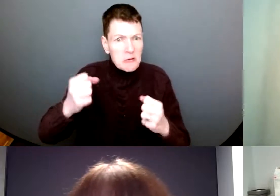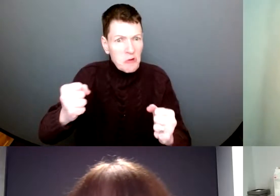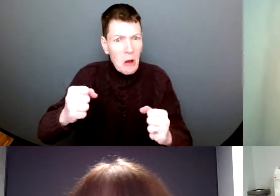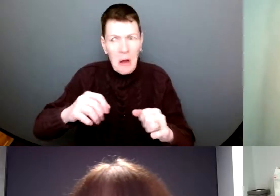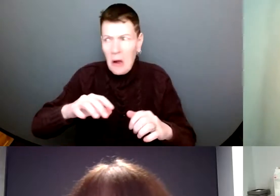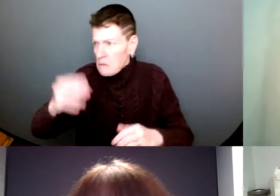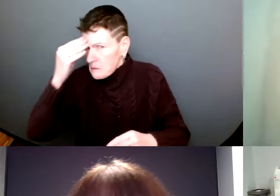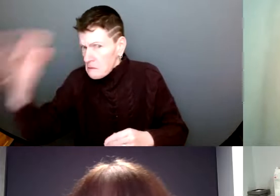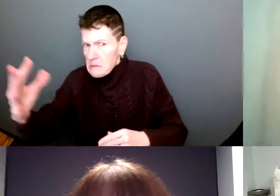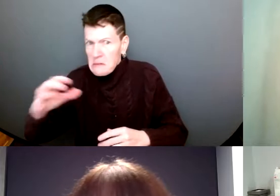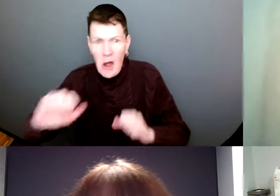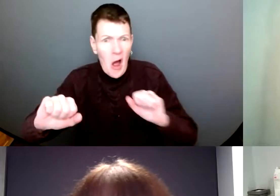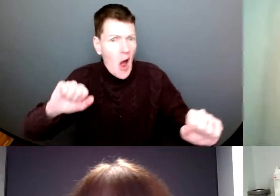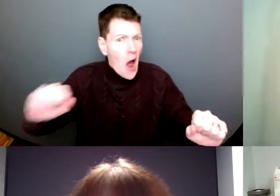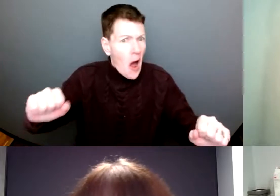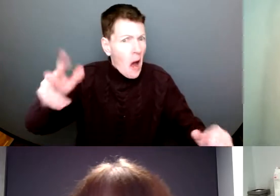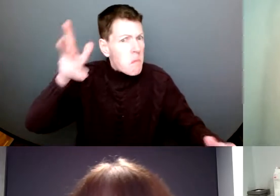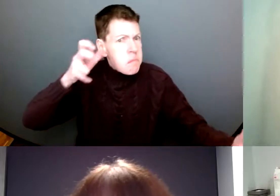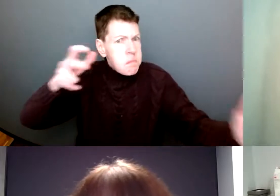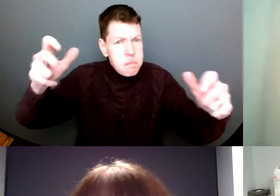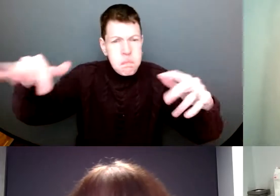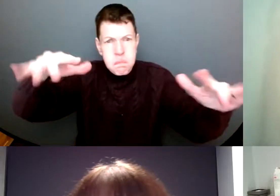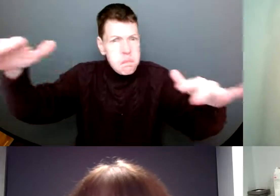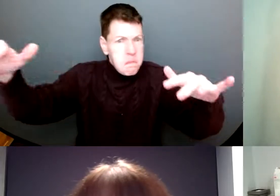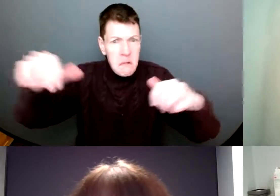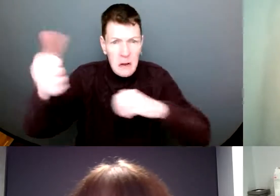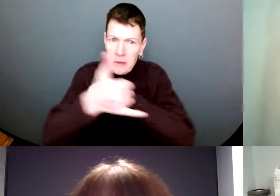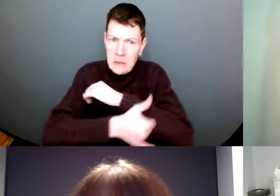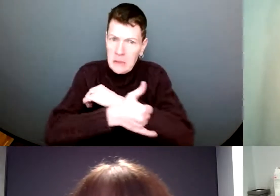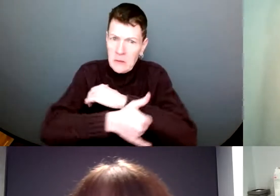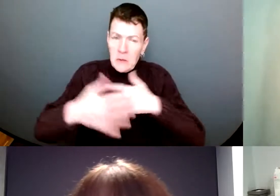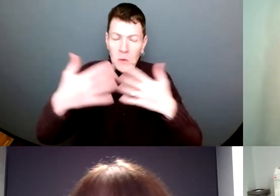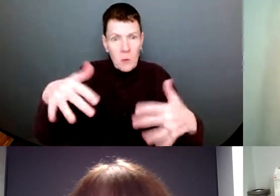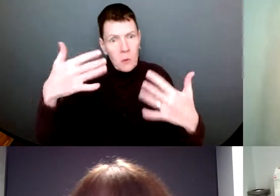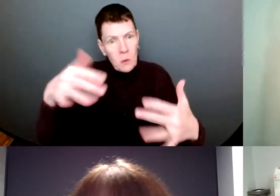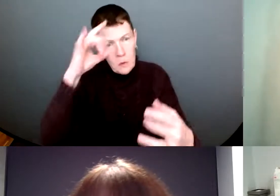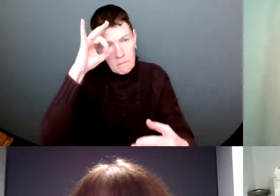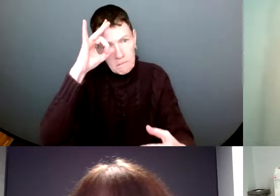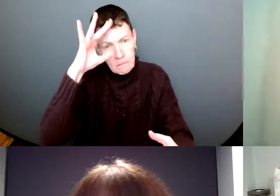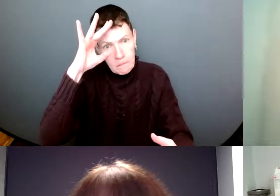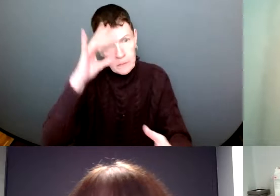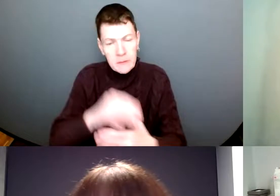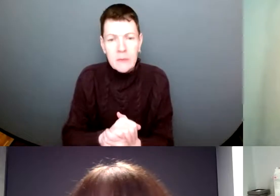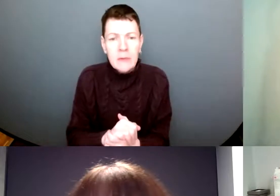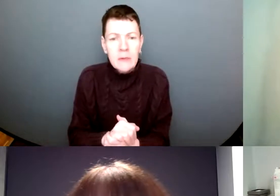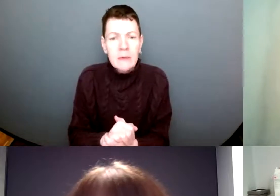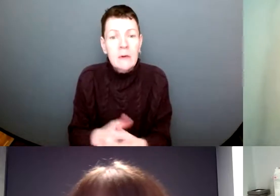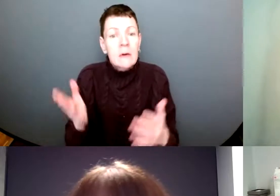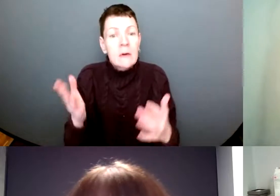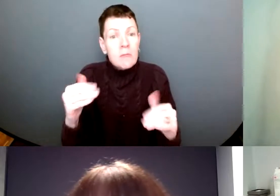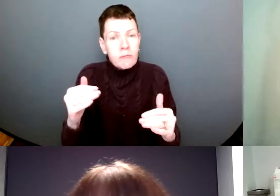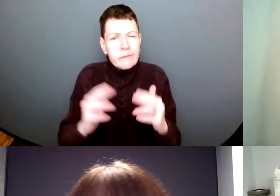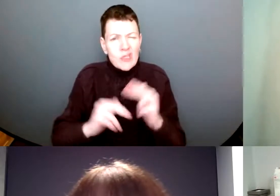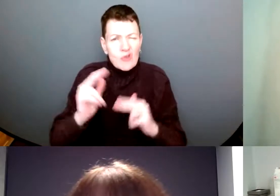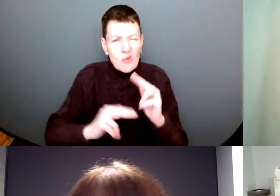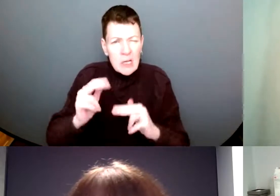the other one know that you're on the road too, the noise is really quite loud. And then